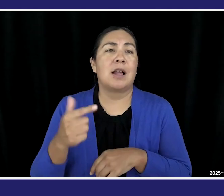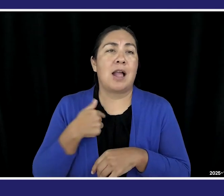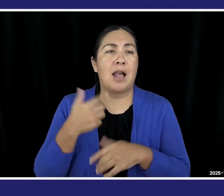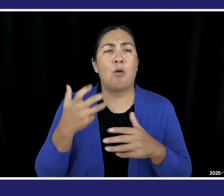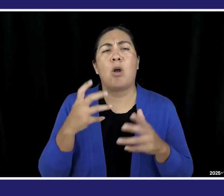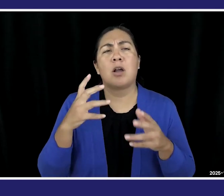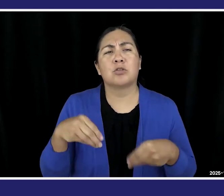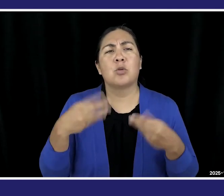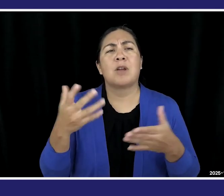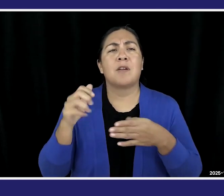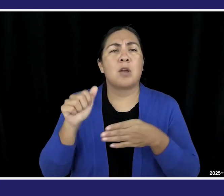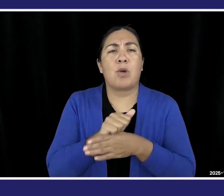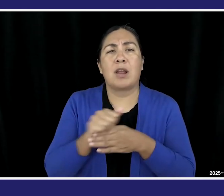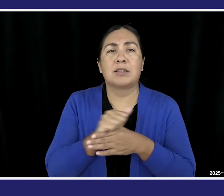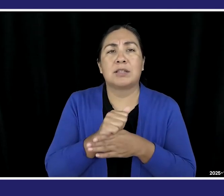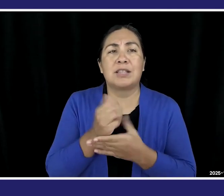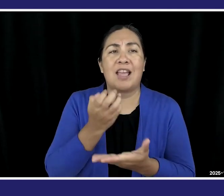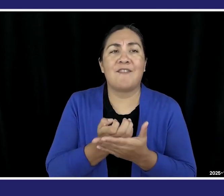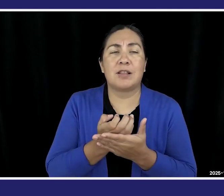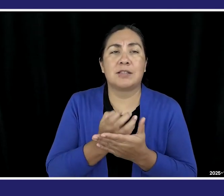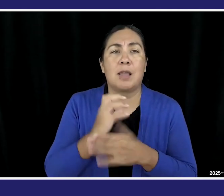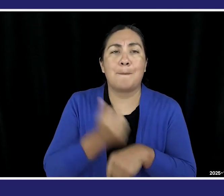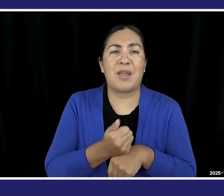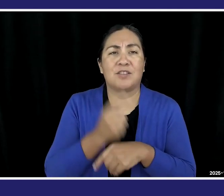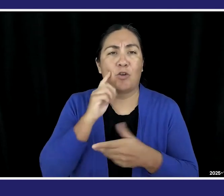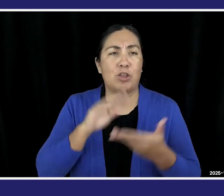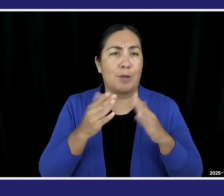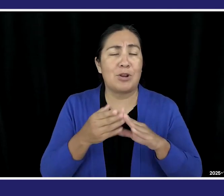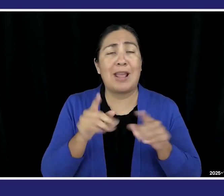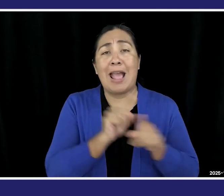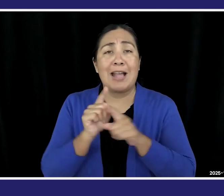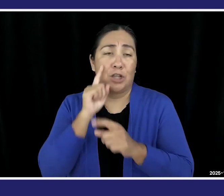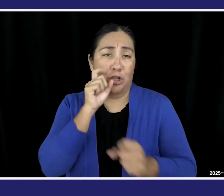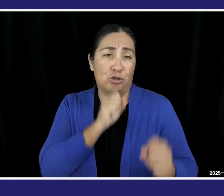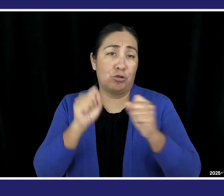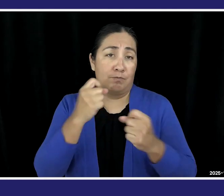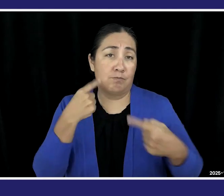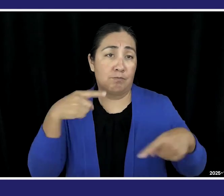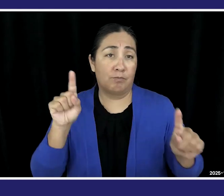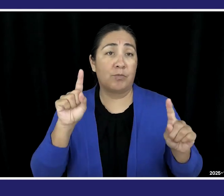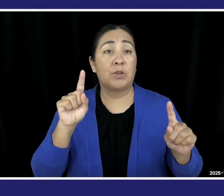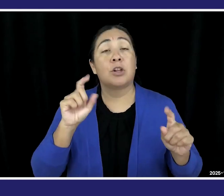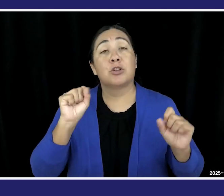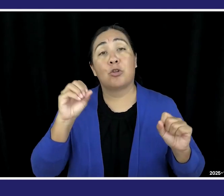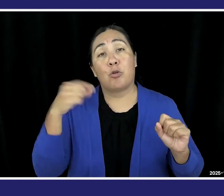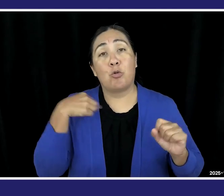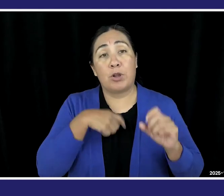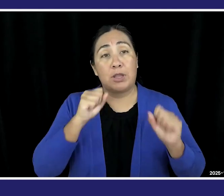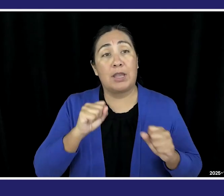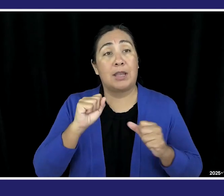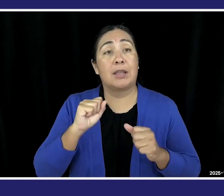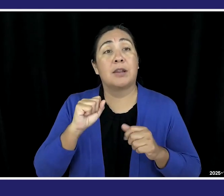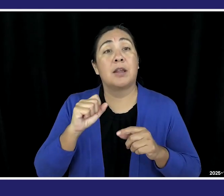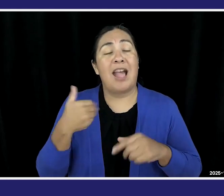to we have been able to help historical changes, wonderful changes in mental health. And here in California, it has just been